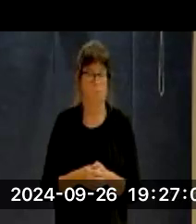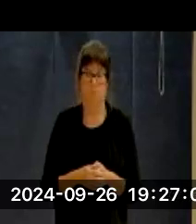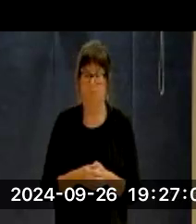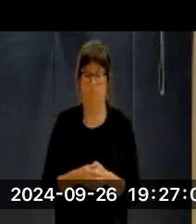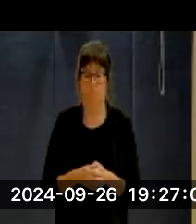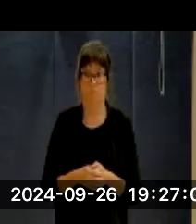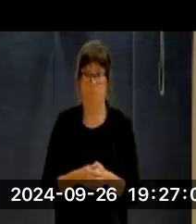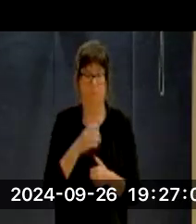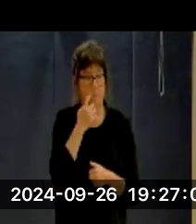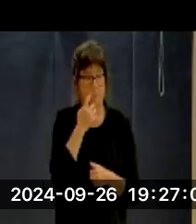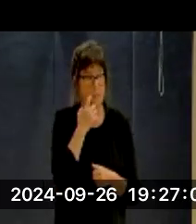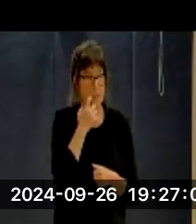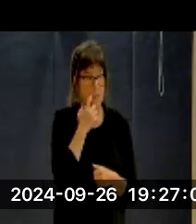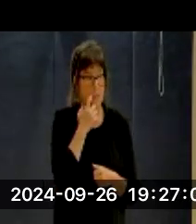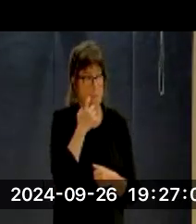Will.